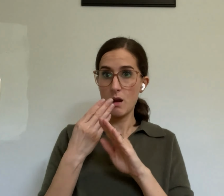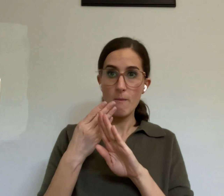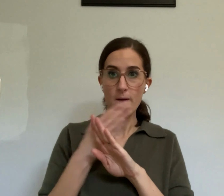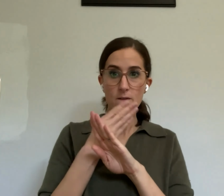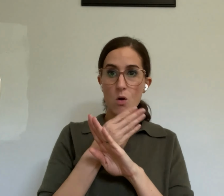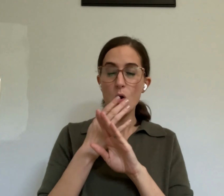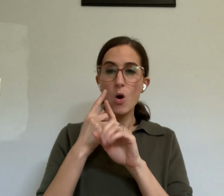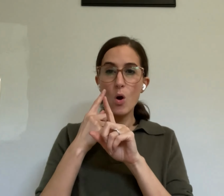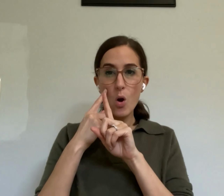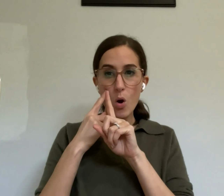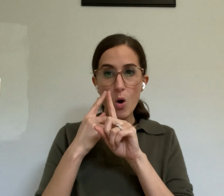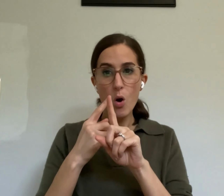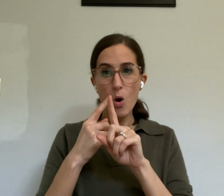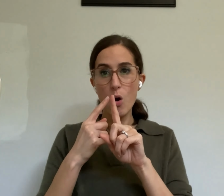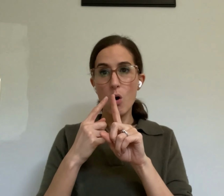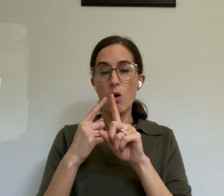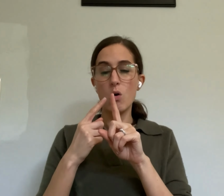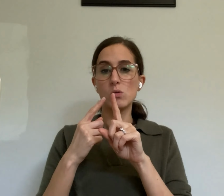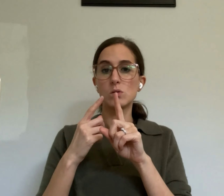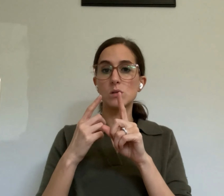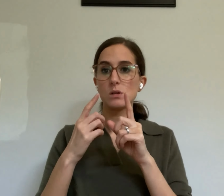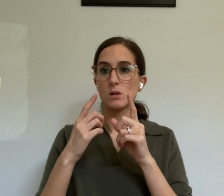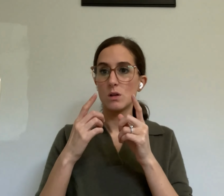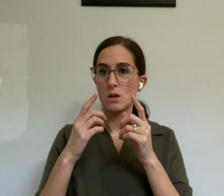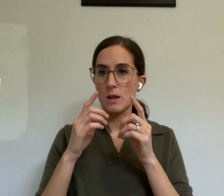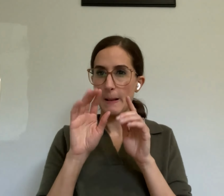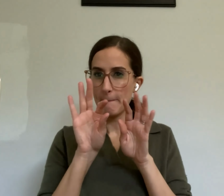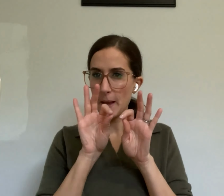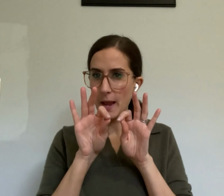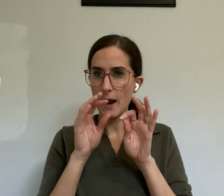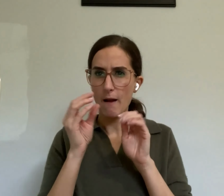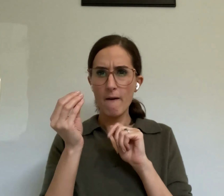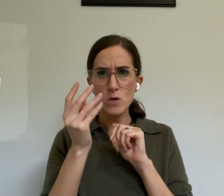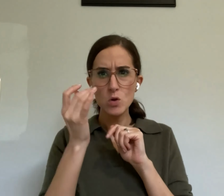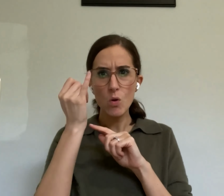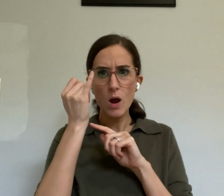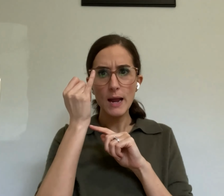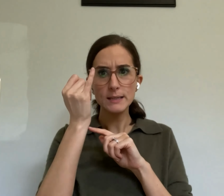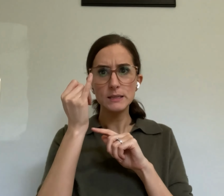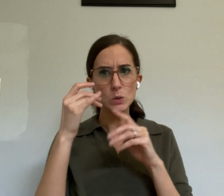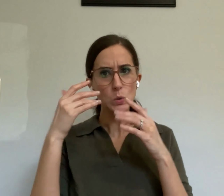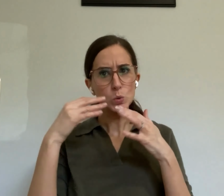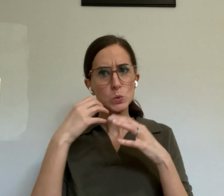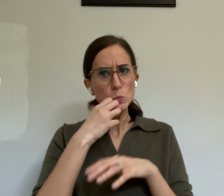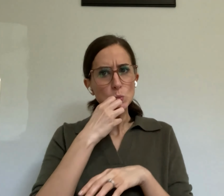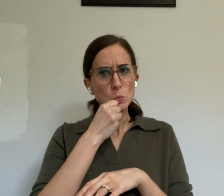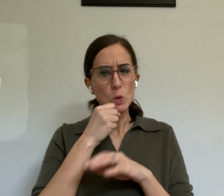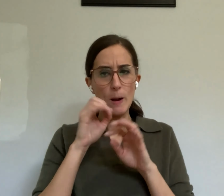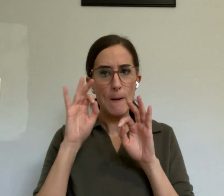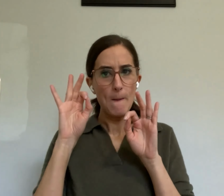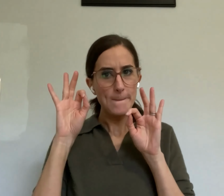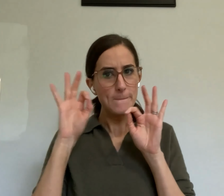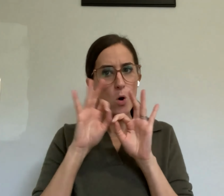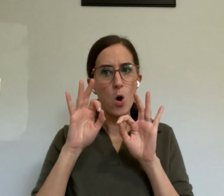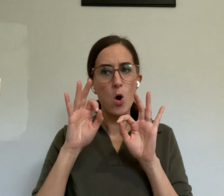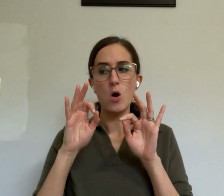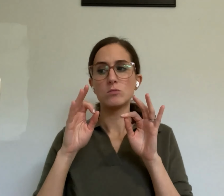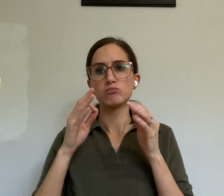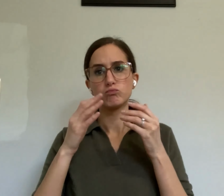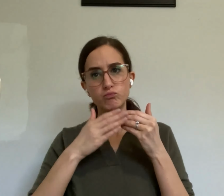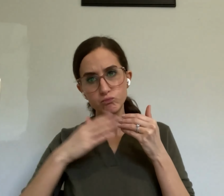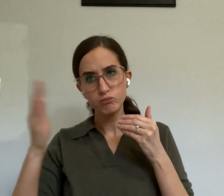energy around a few ideas that the group feels are important, and we'll go and do some research to build them out. If we're not there, then we'll